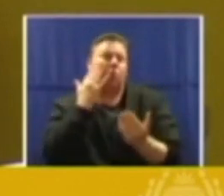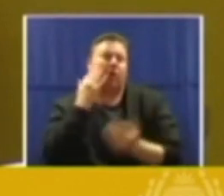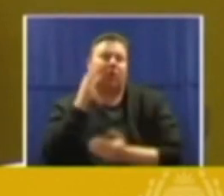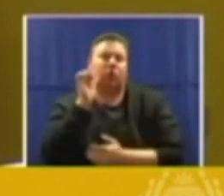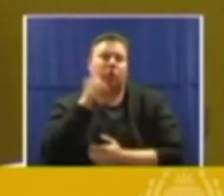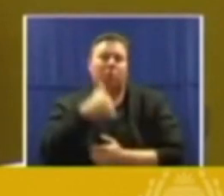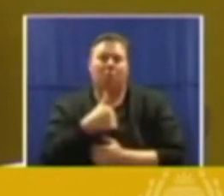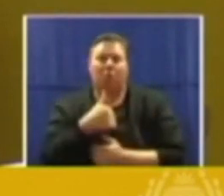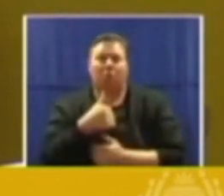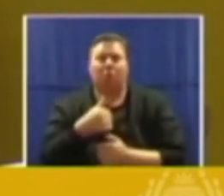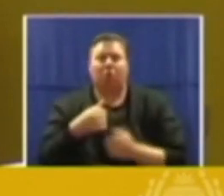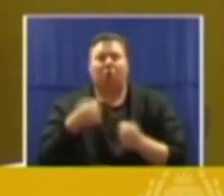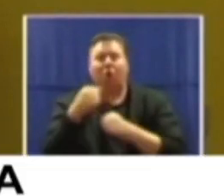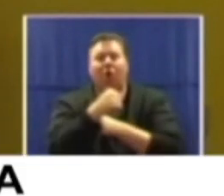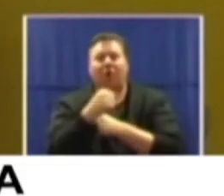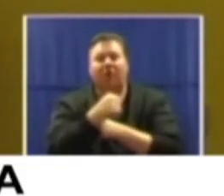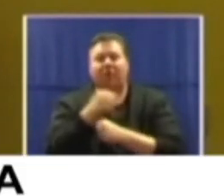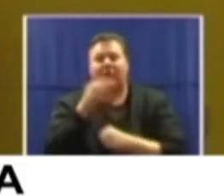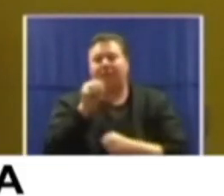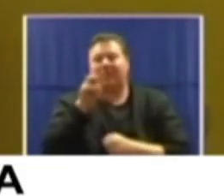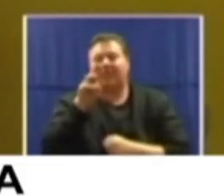office of Mr. Castle,